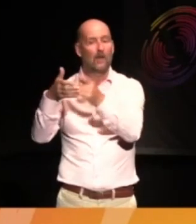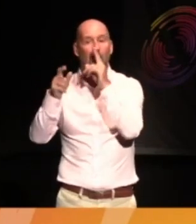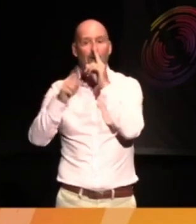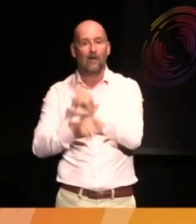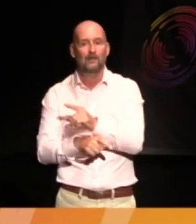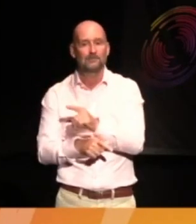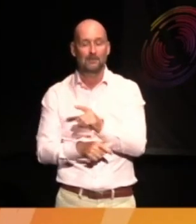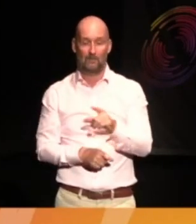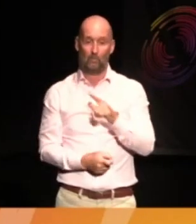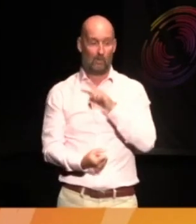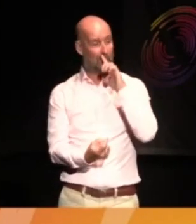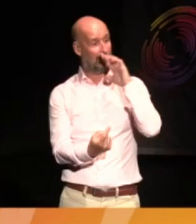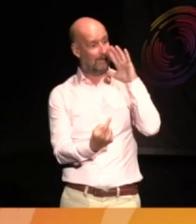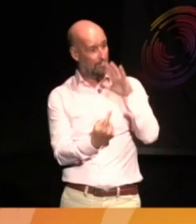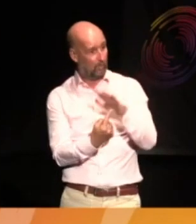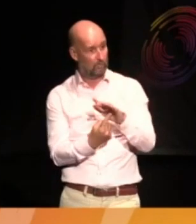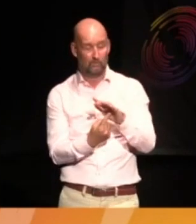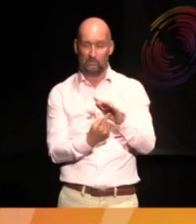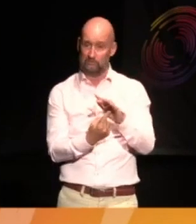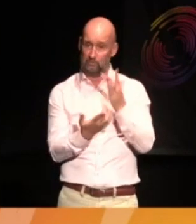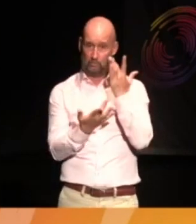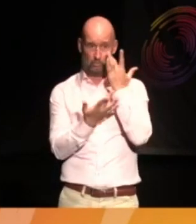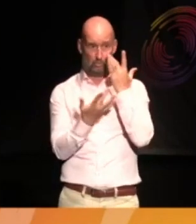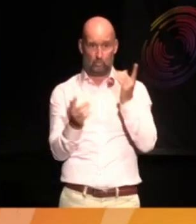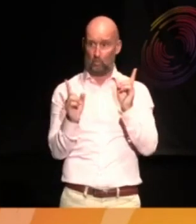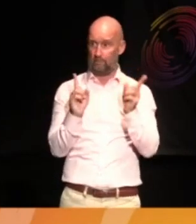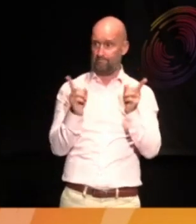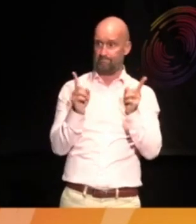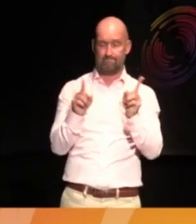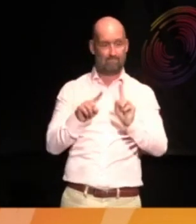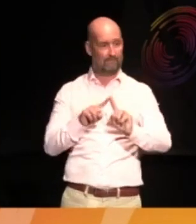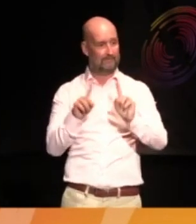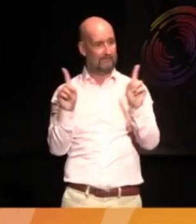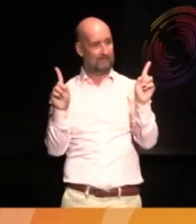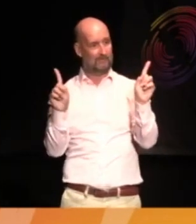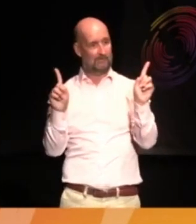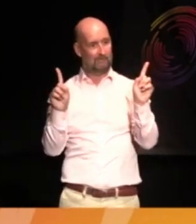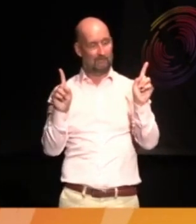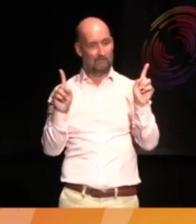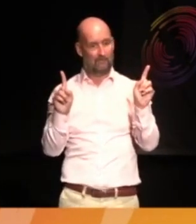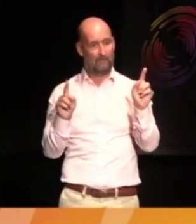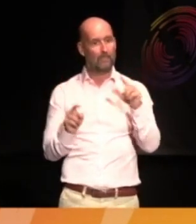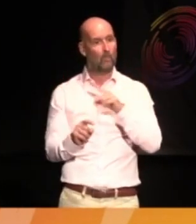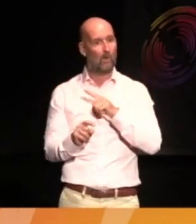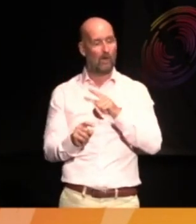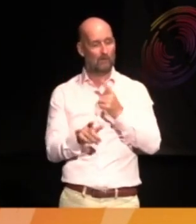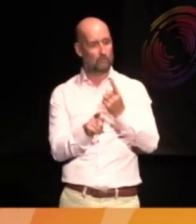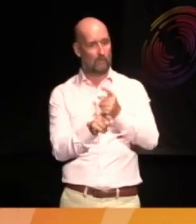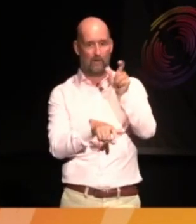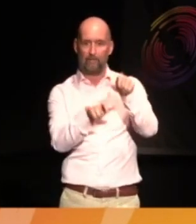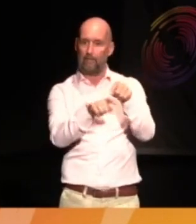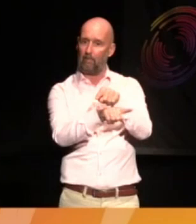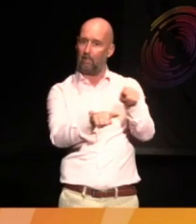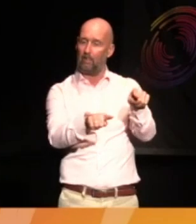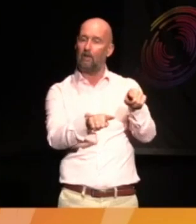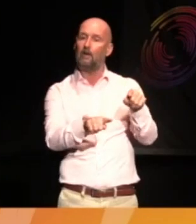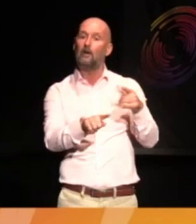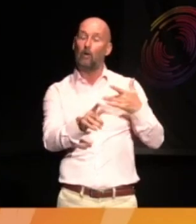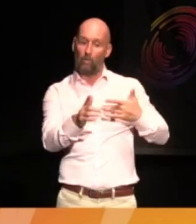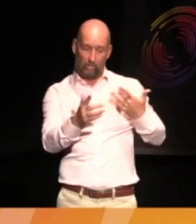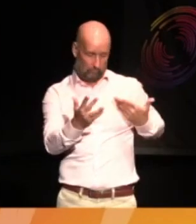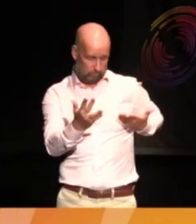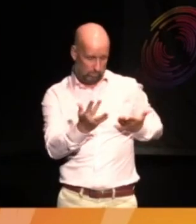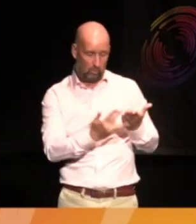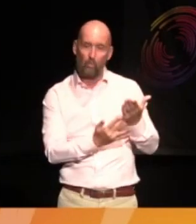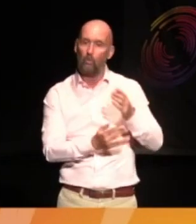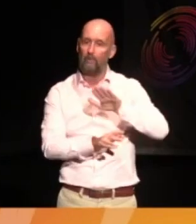it's important to highlight these narratives, because it's only when we look at the lived experience of the people that have been so far